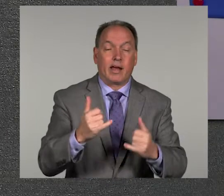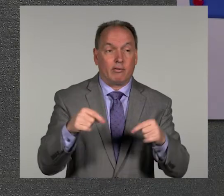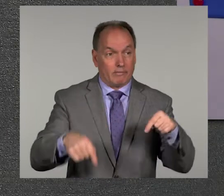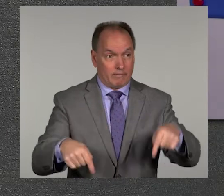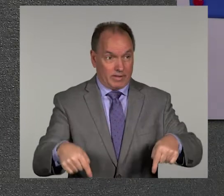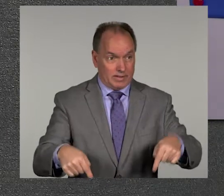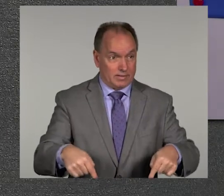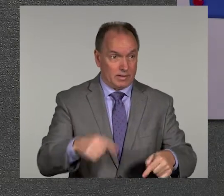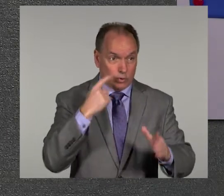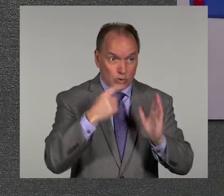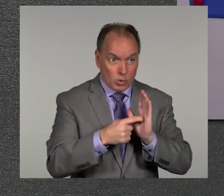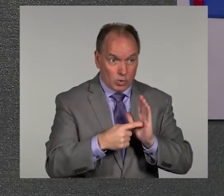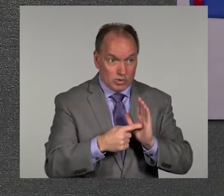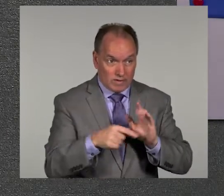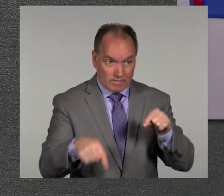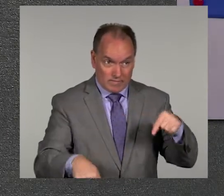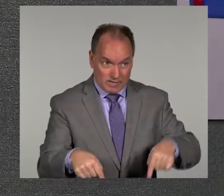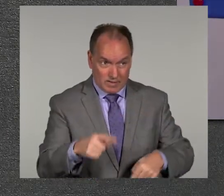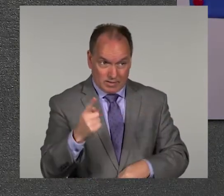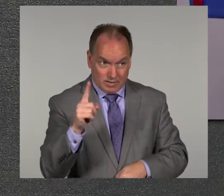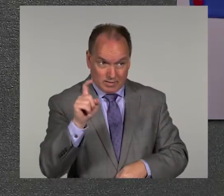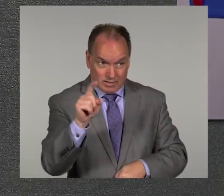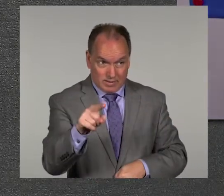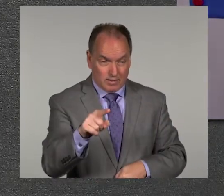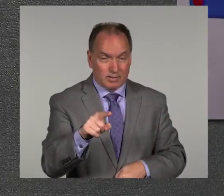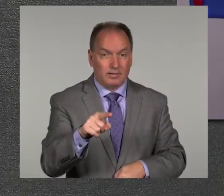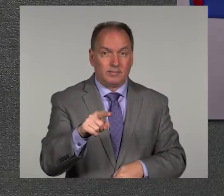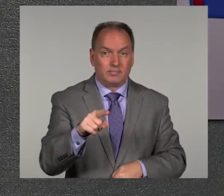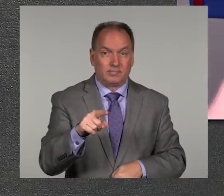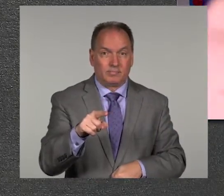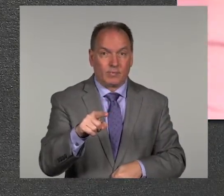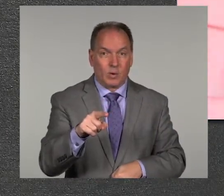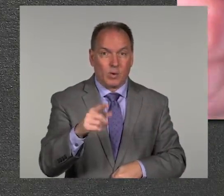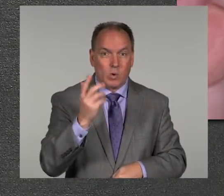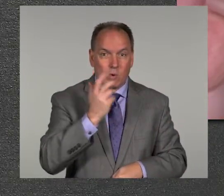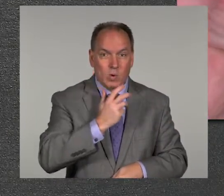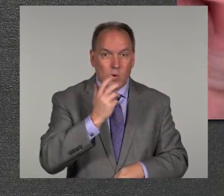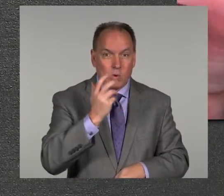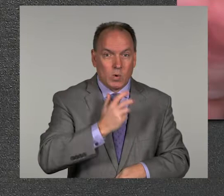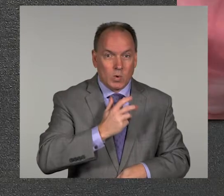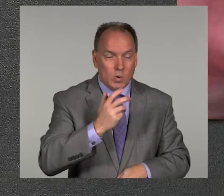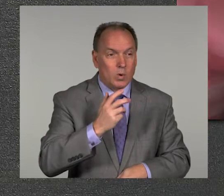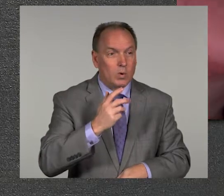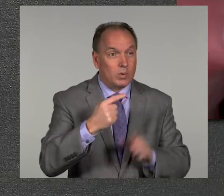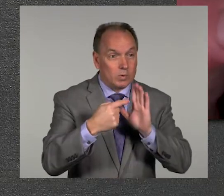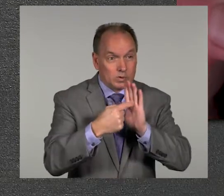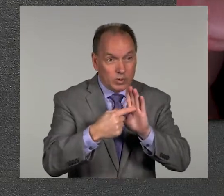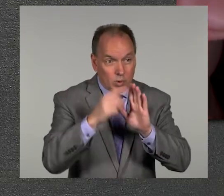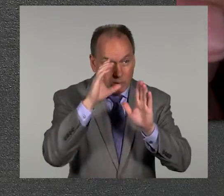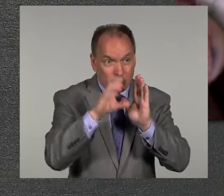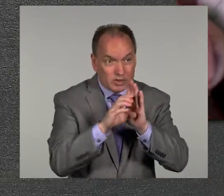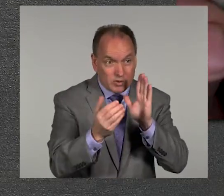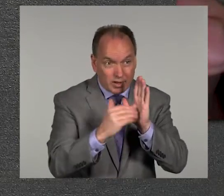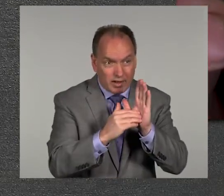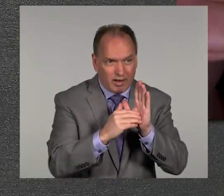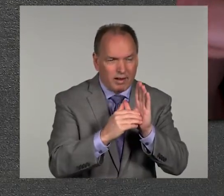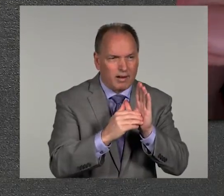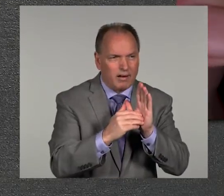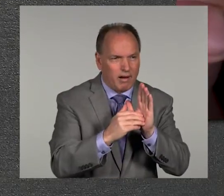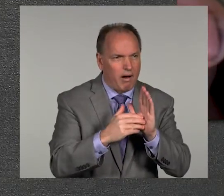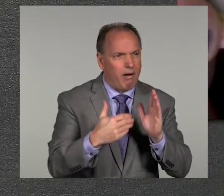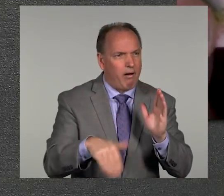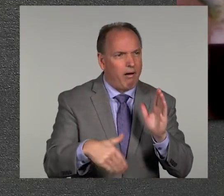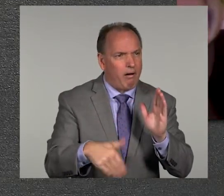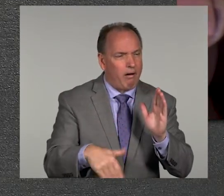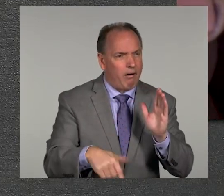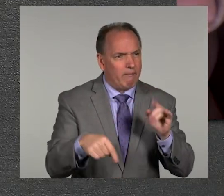about feet? What did you notice about his feet? All right, I'm gonna show that.